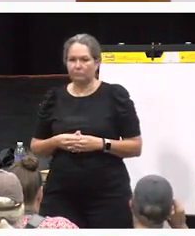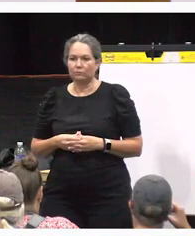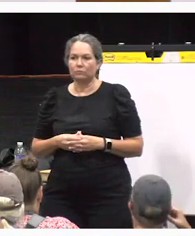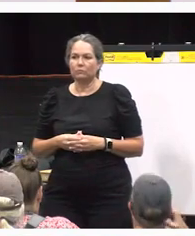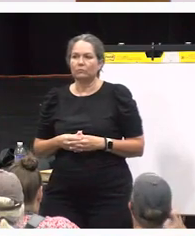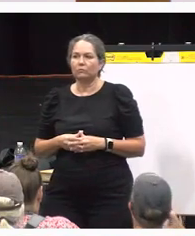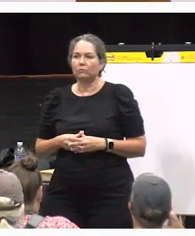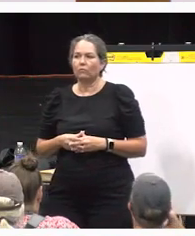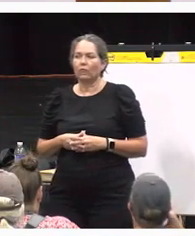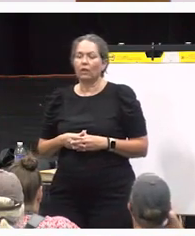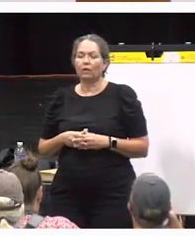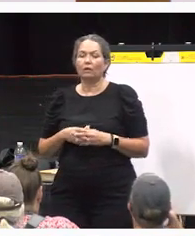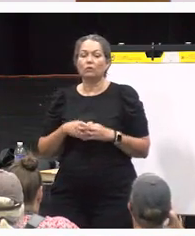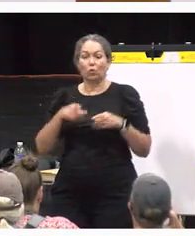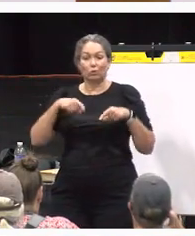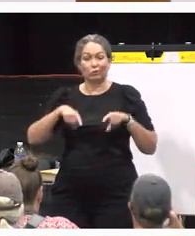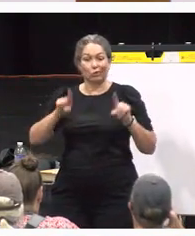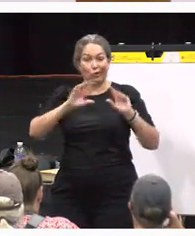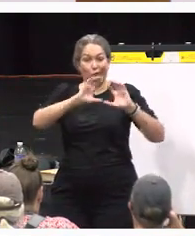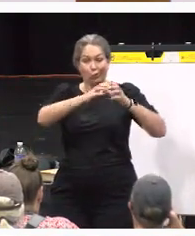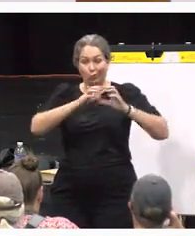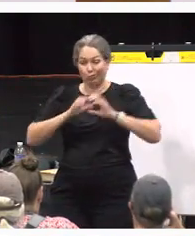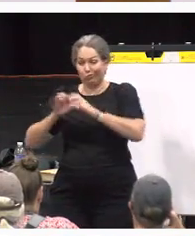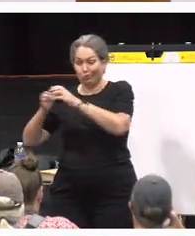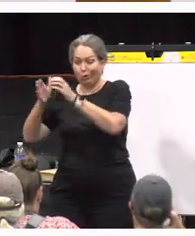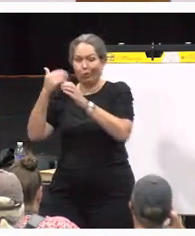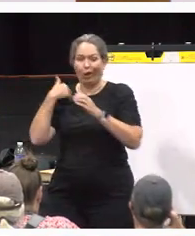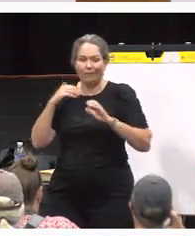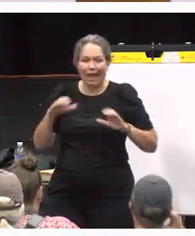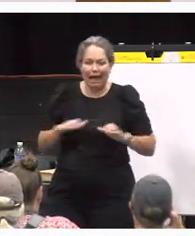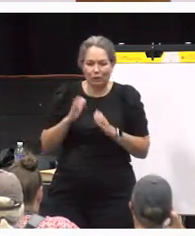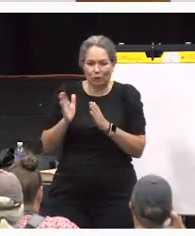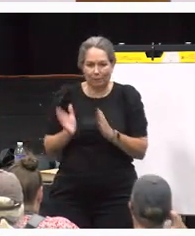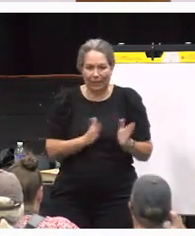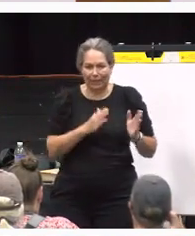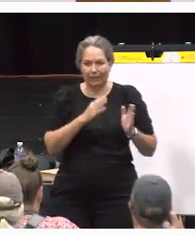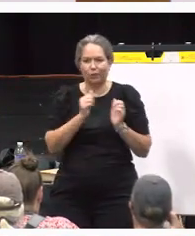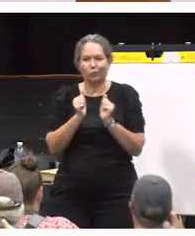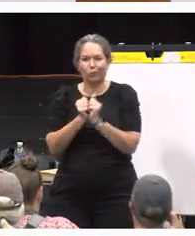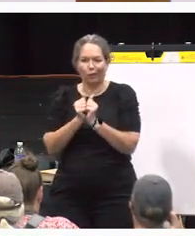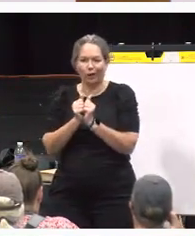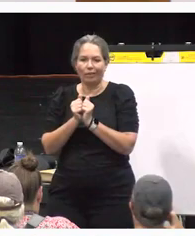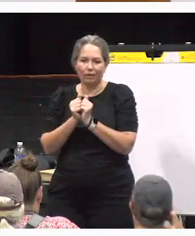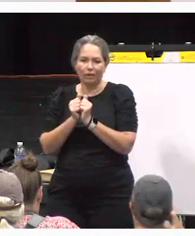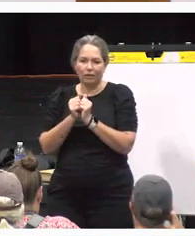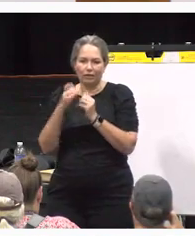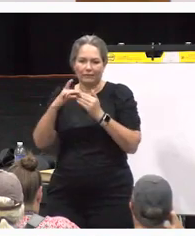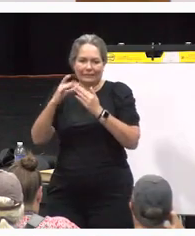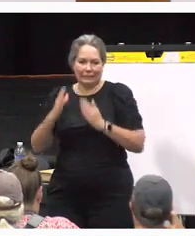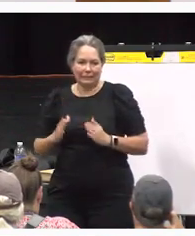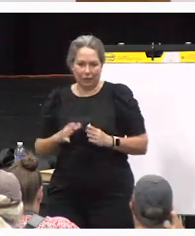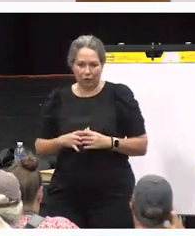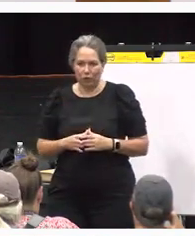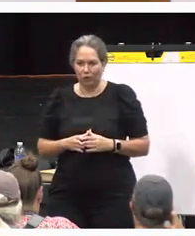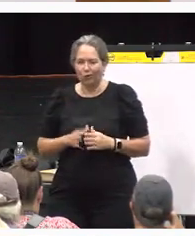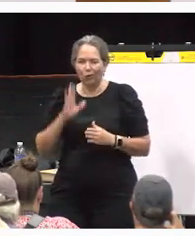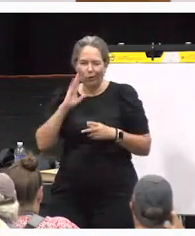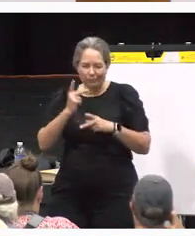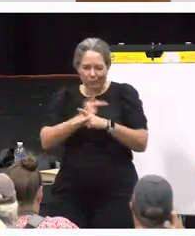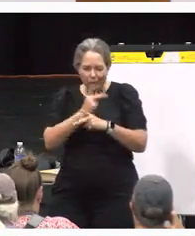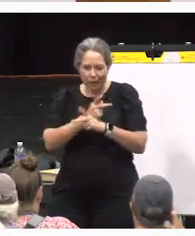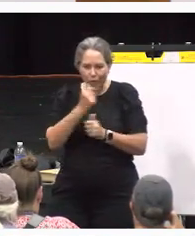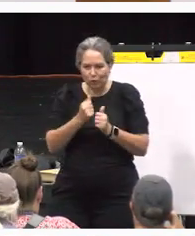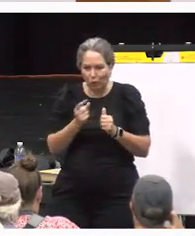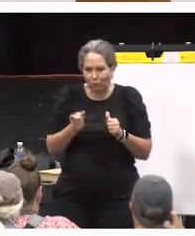And in those rooms, we'll do some action planning with facilitators. Just briefly, we'll only have a half hour or so. We're going to knock down what are some of the